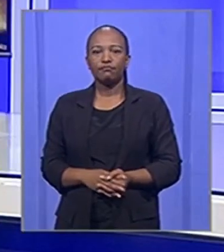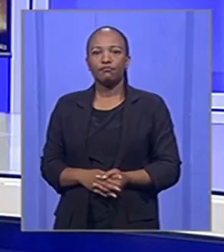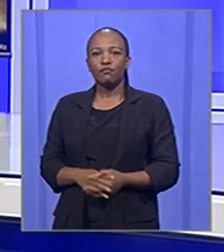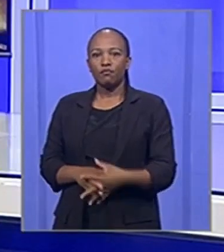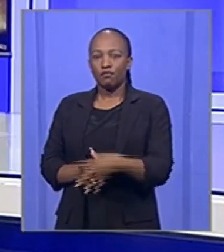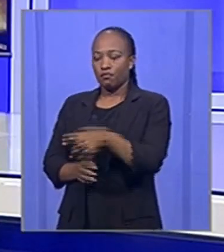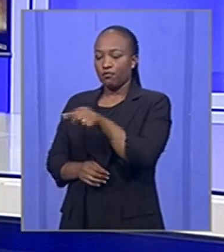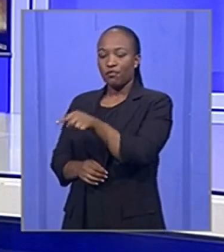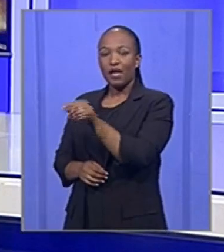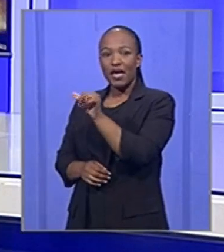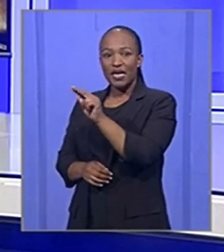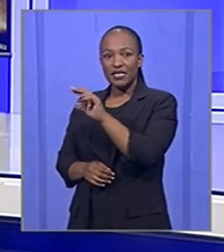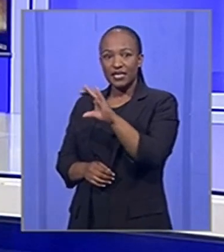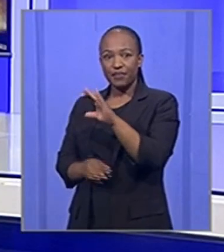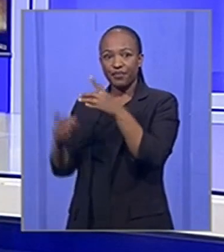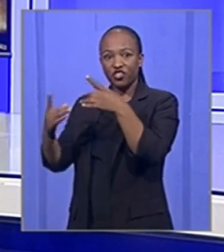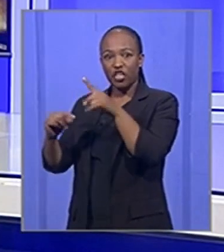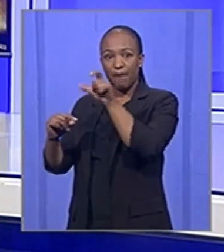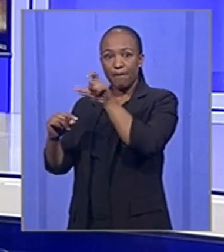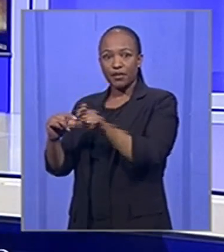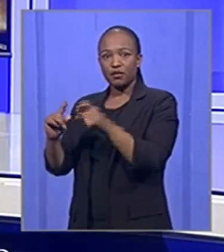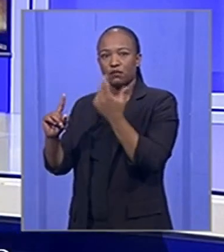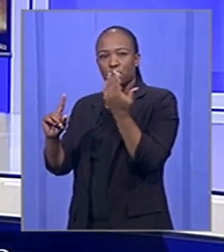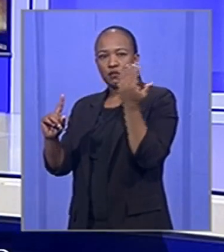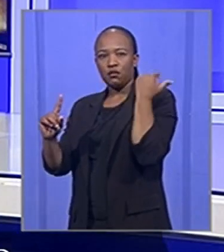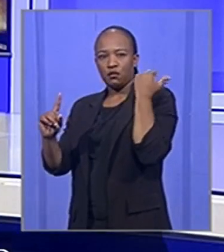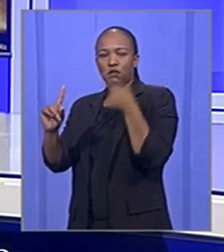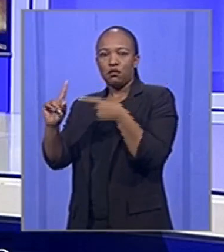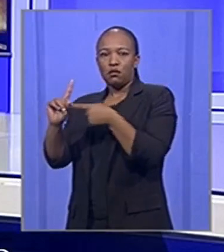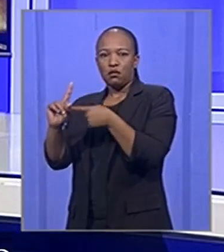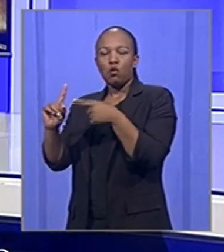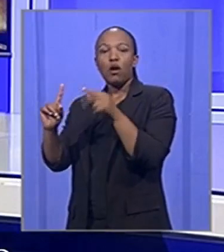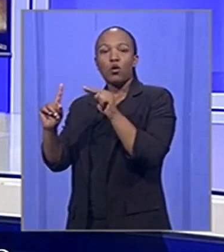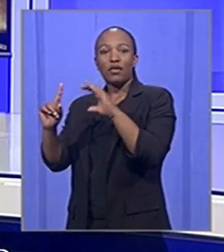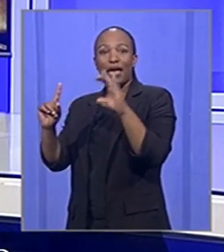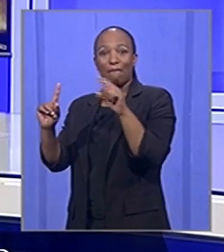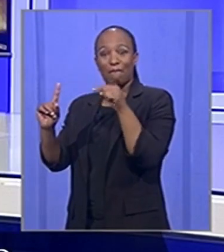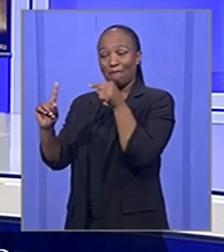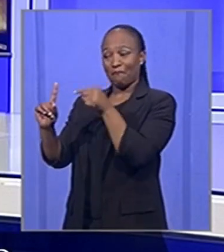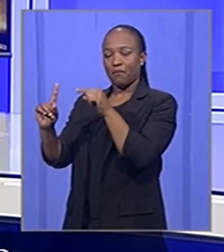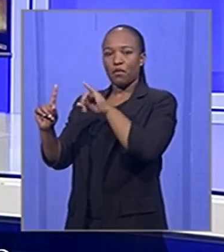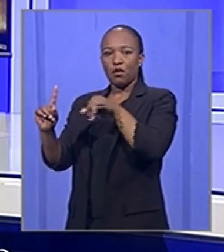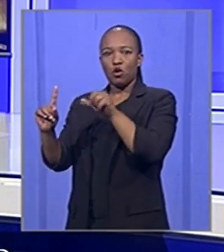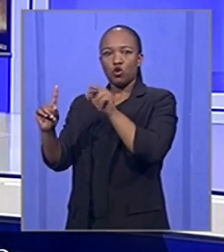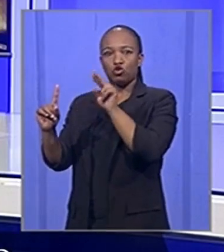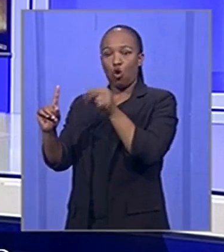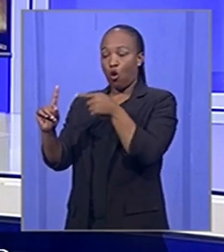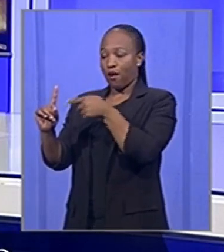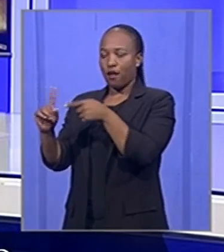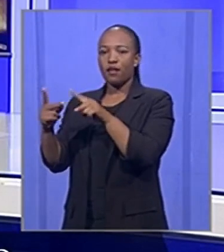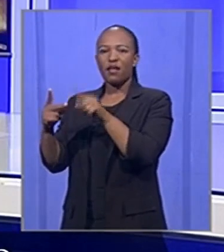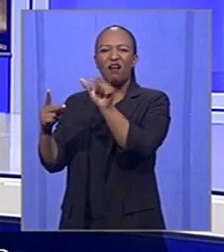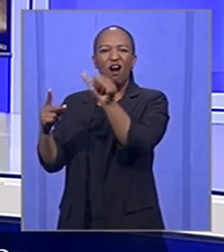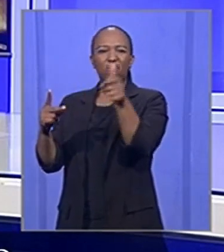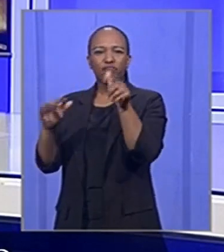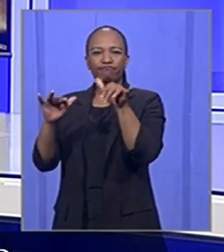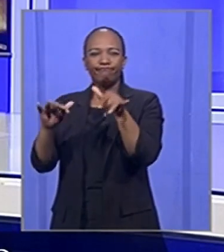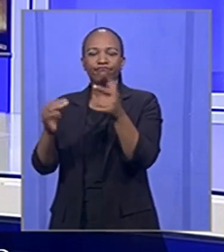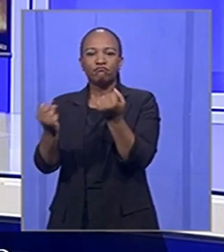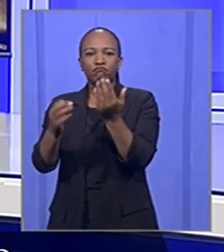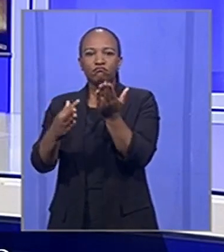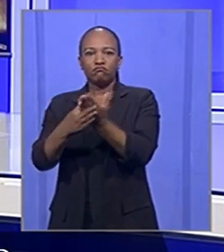Modulasetulo wa mehleng wa ANC ya lokolotsweng ka parola Northern Cape, John Blocker, le baqosuwa mmoho le ena ba hlahelletse